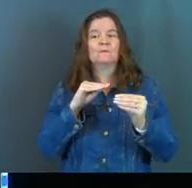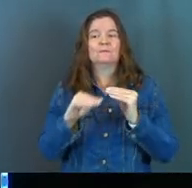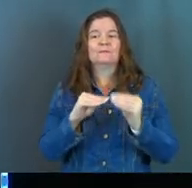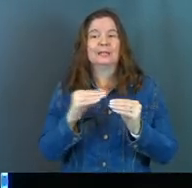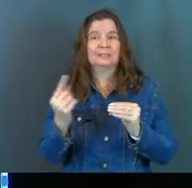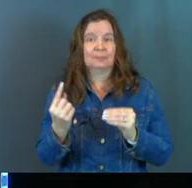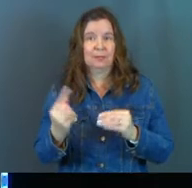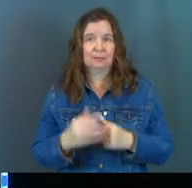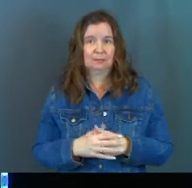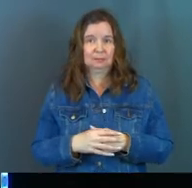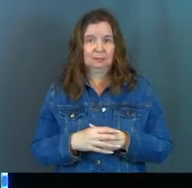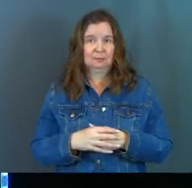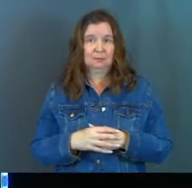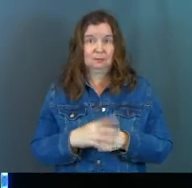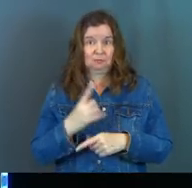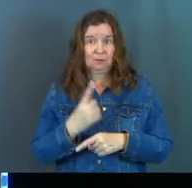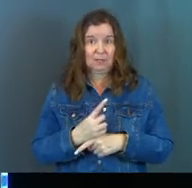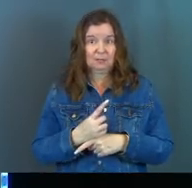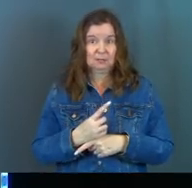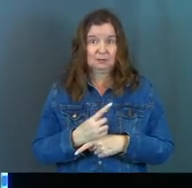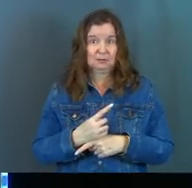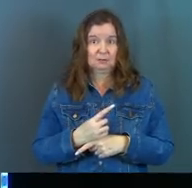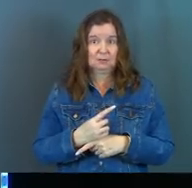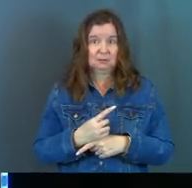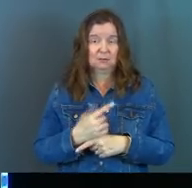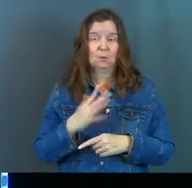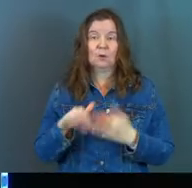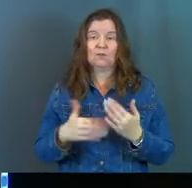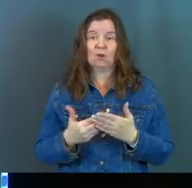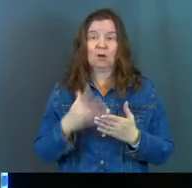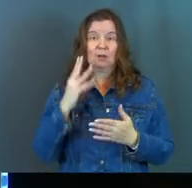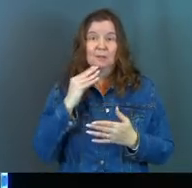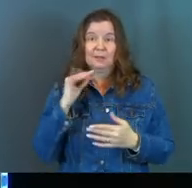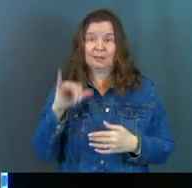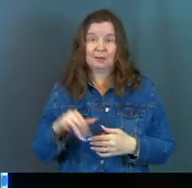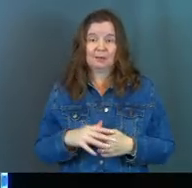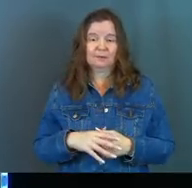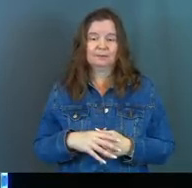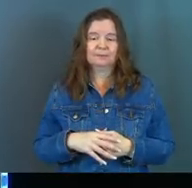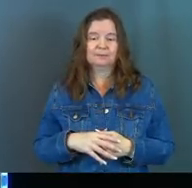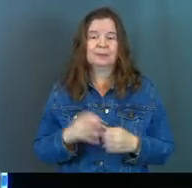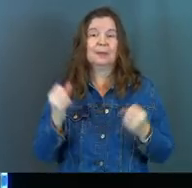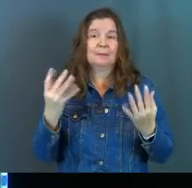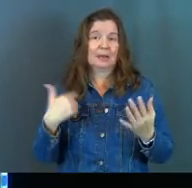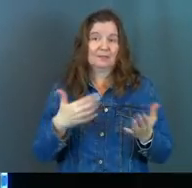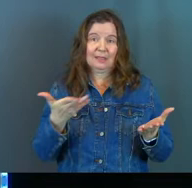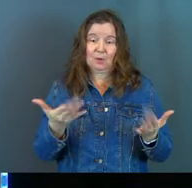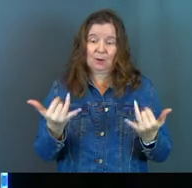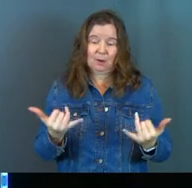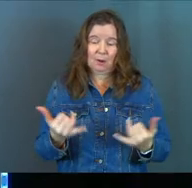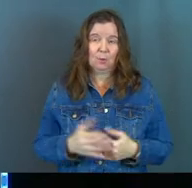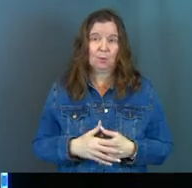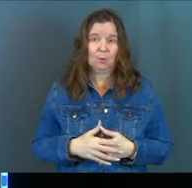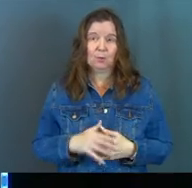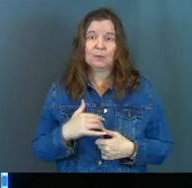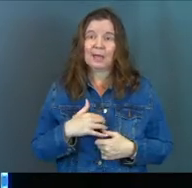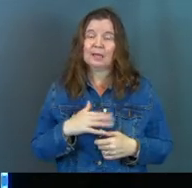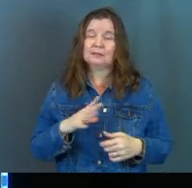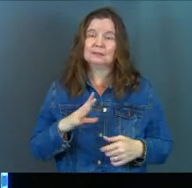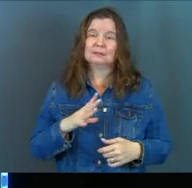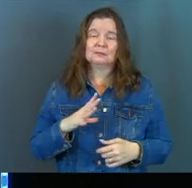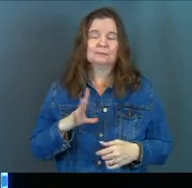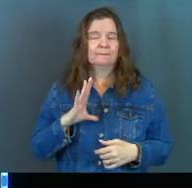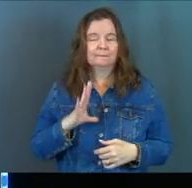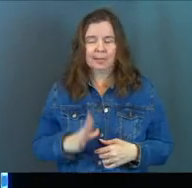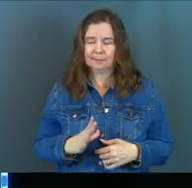something? Right? We've all been there. Many of us are there right now. That's a